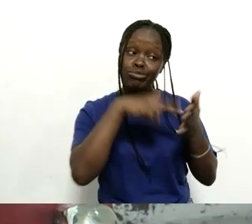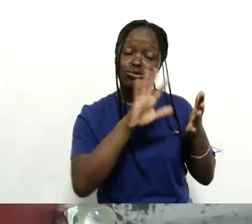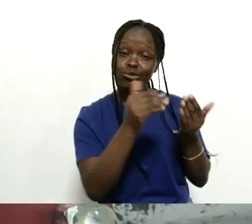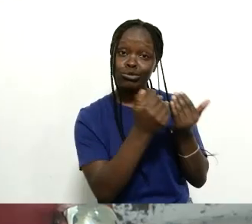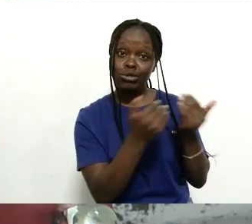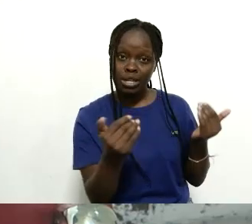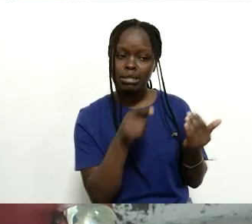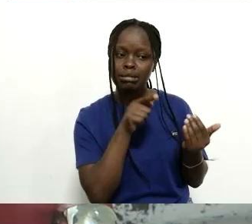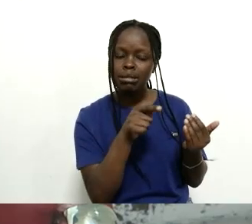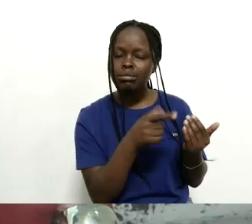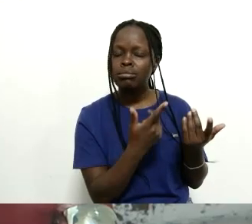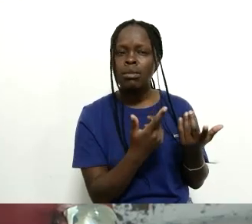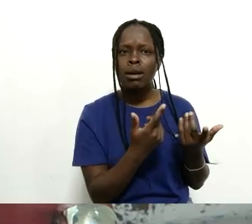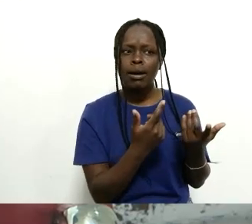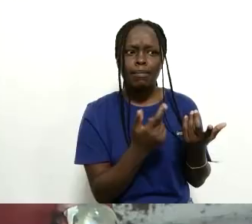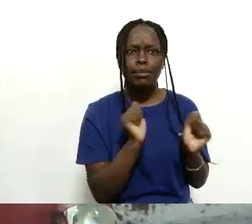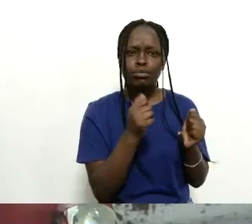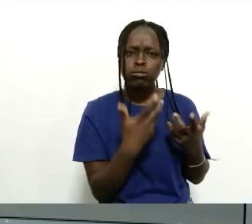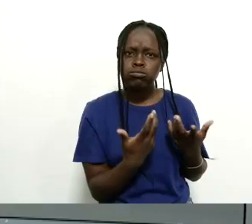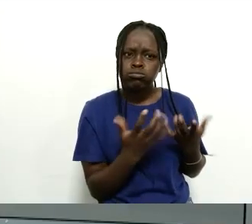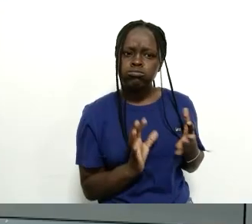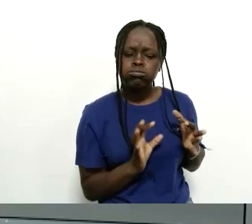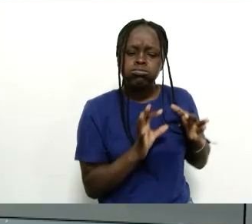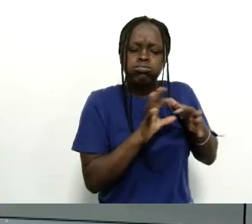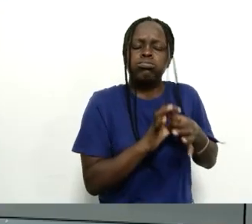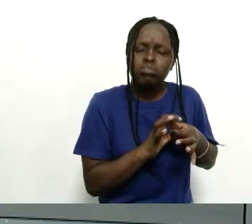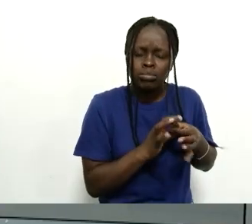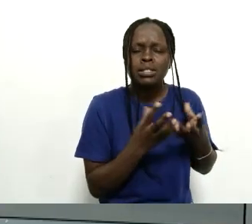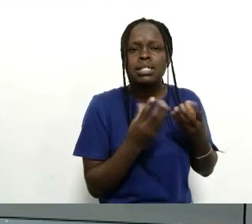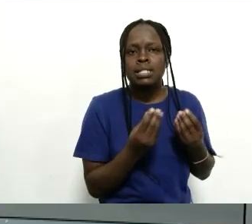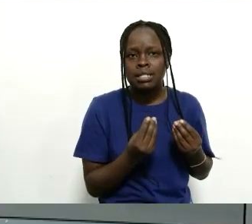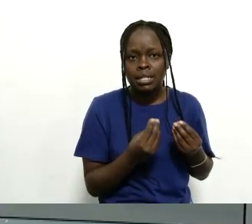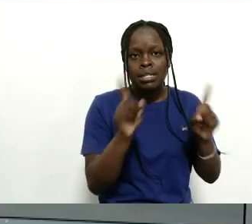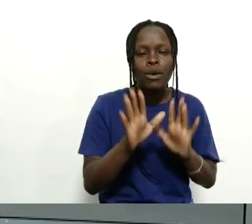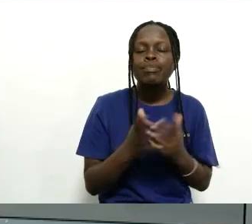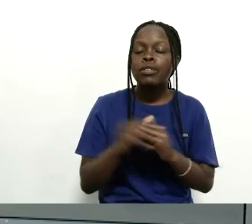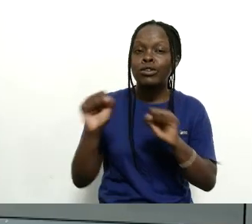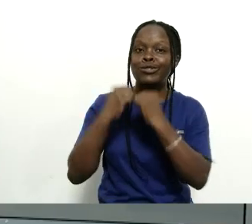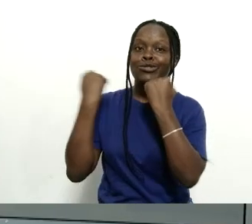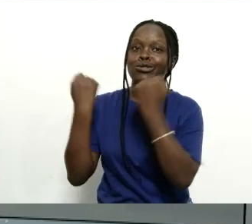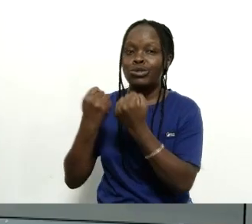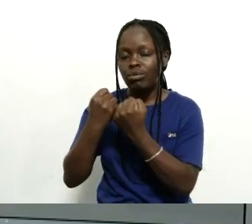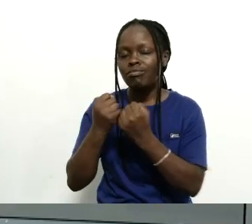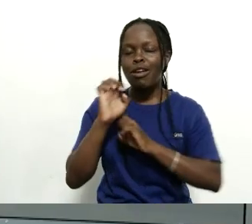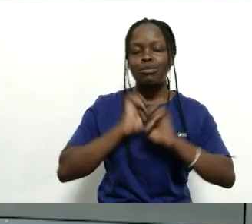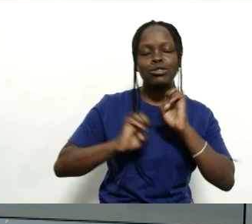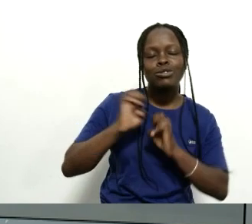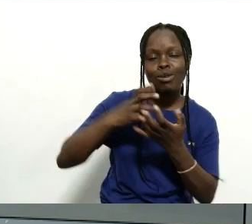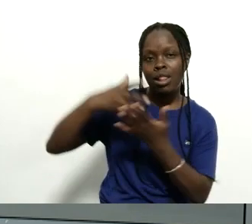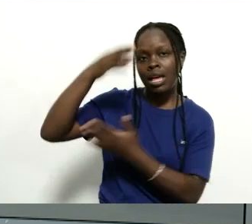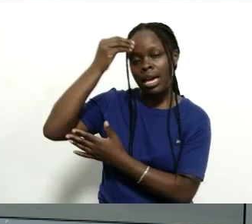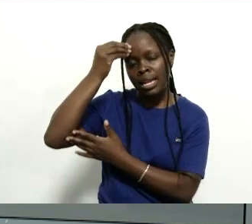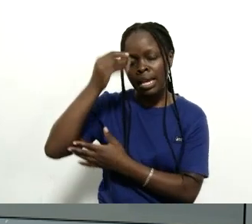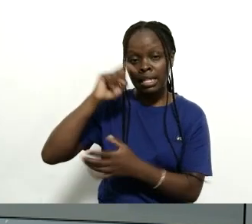some of the learnings. I'd like to come back to you, Danielle, and maybe talk a little bit about Ubongo's experience around the fact that you build this formidable